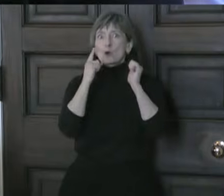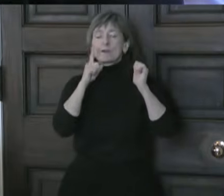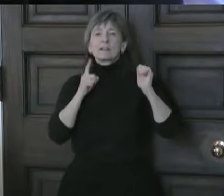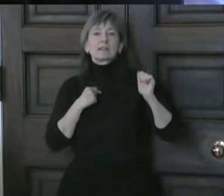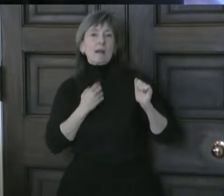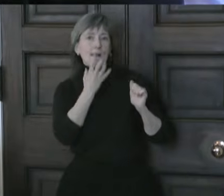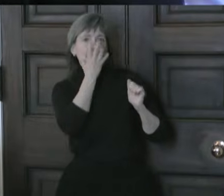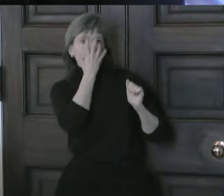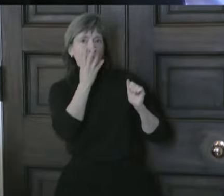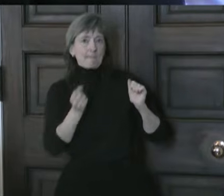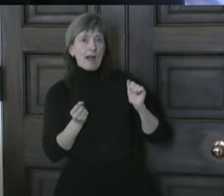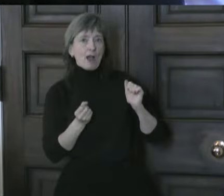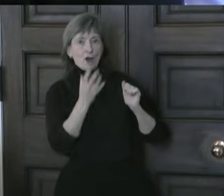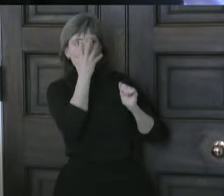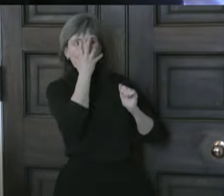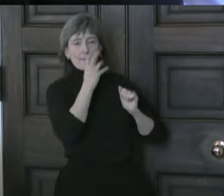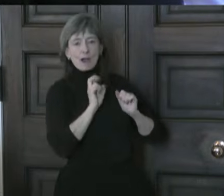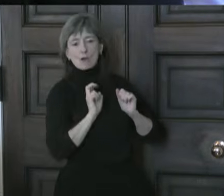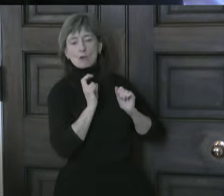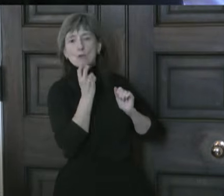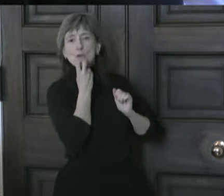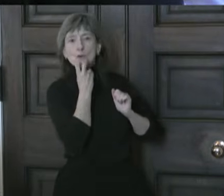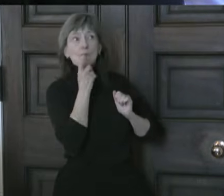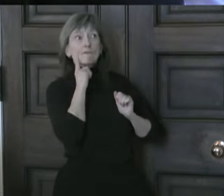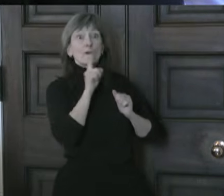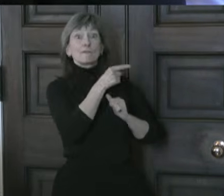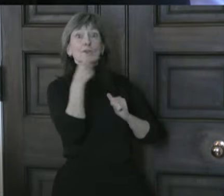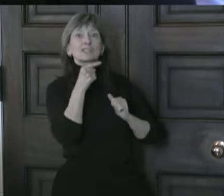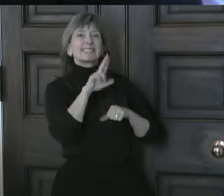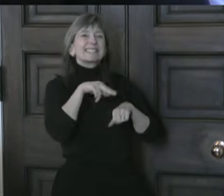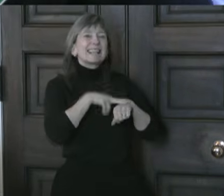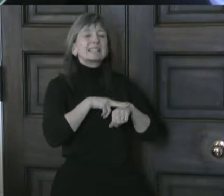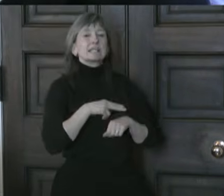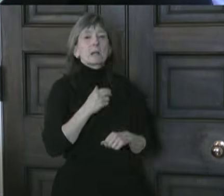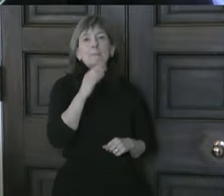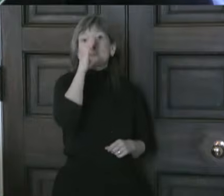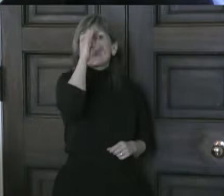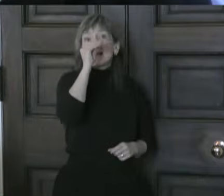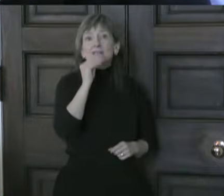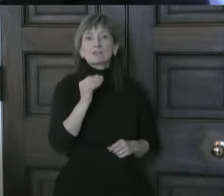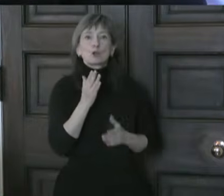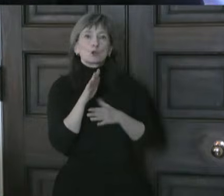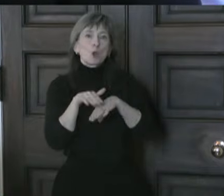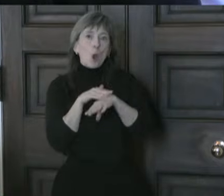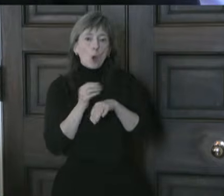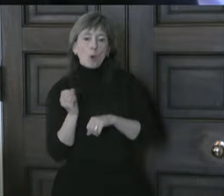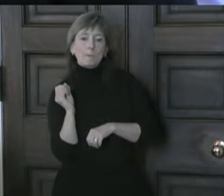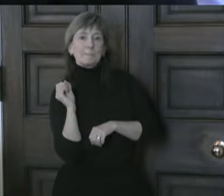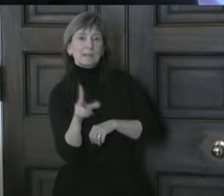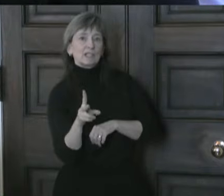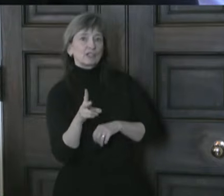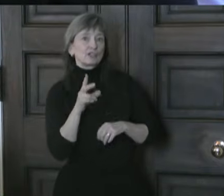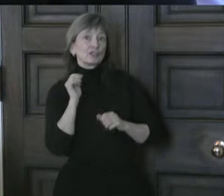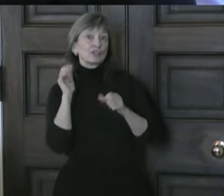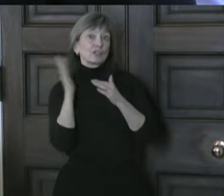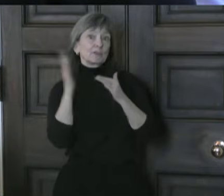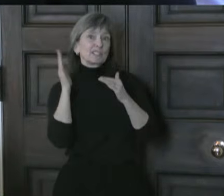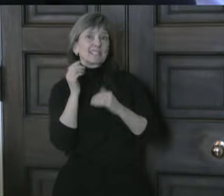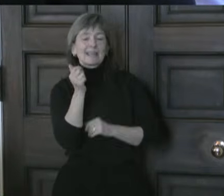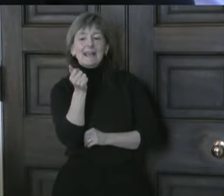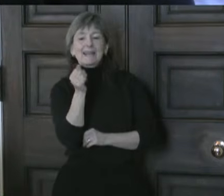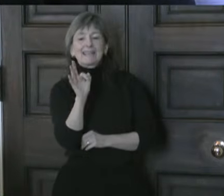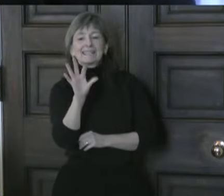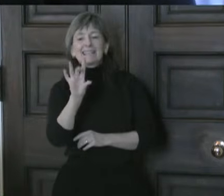becoming the first female umpire at the National Men's Slow Pitch Championships in 1987 in